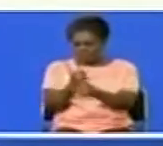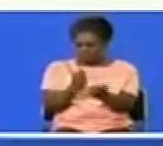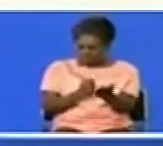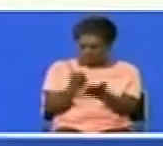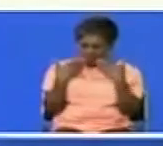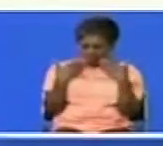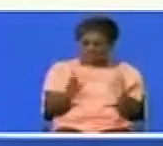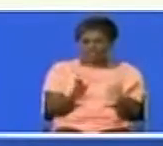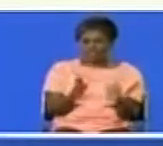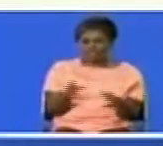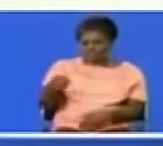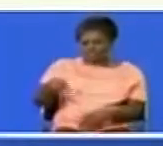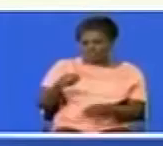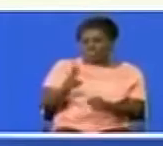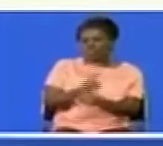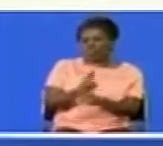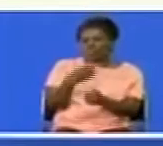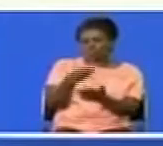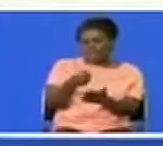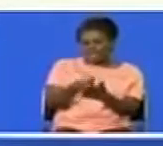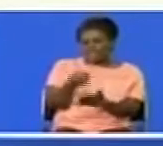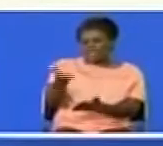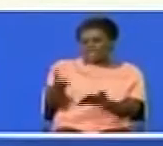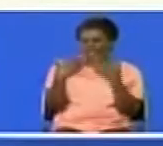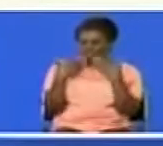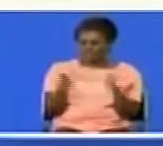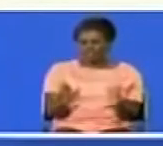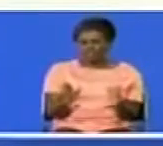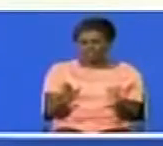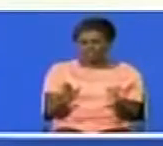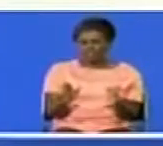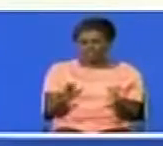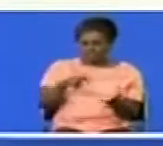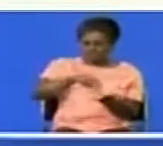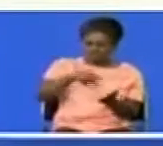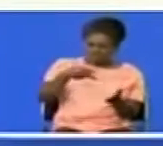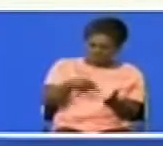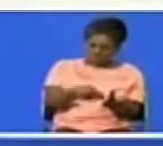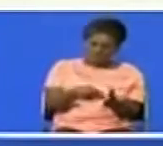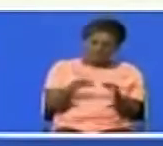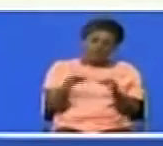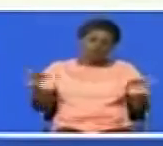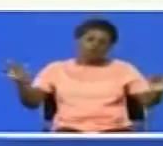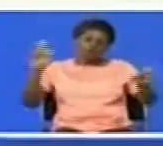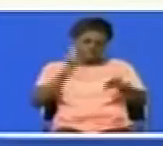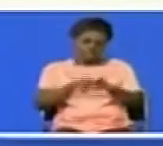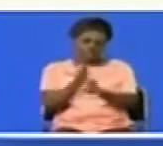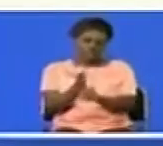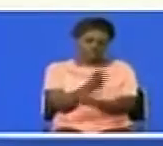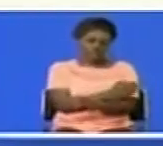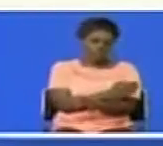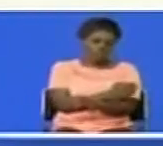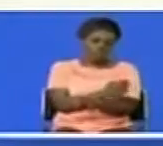over because we had already spent taxpayers' money on them, are projects that will take a while before